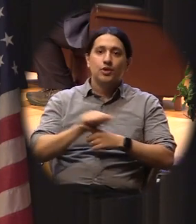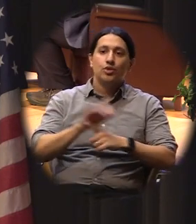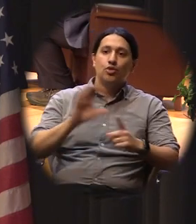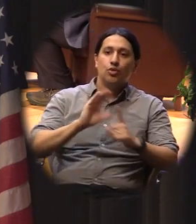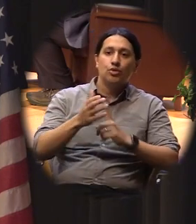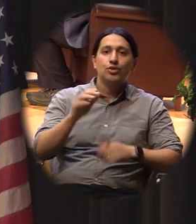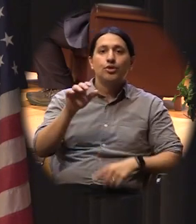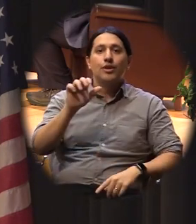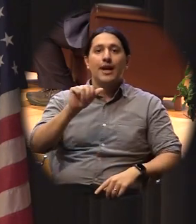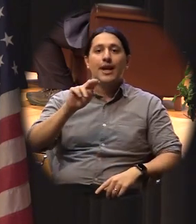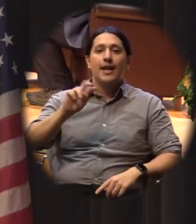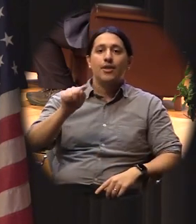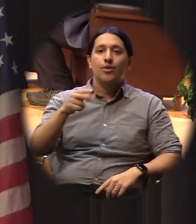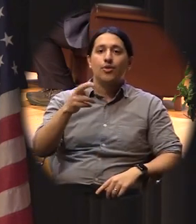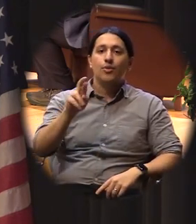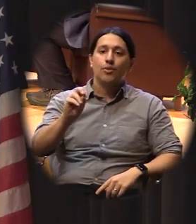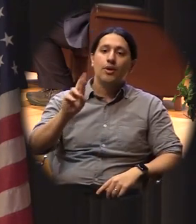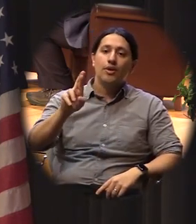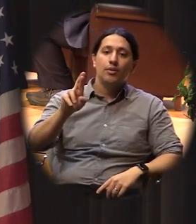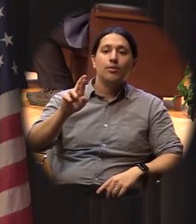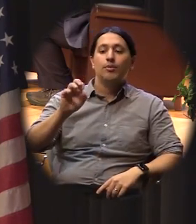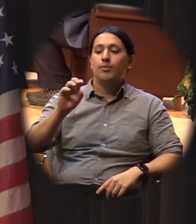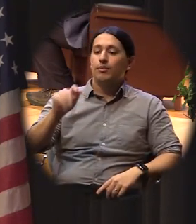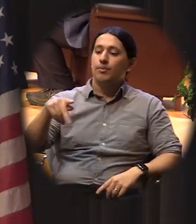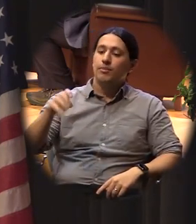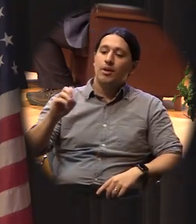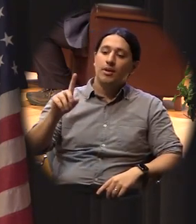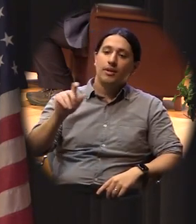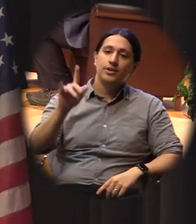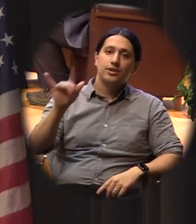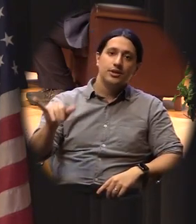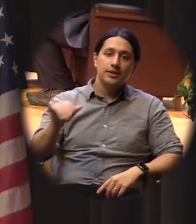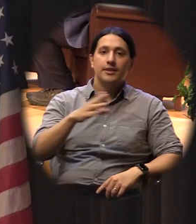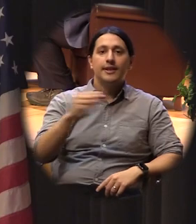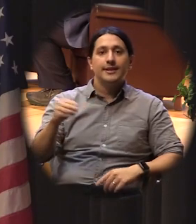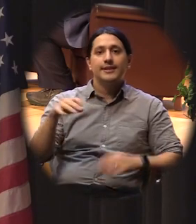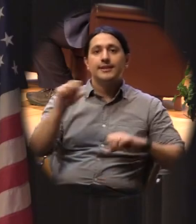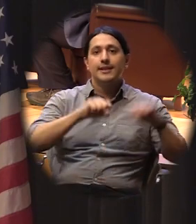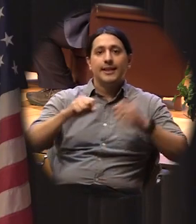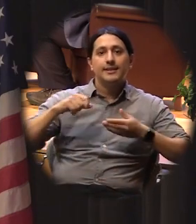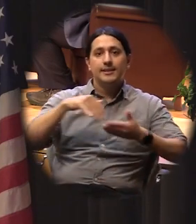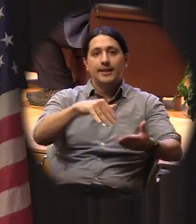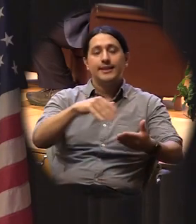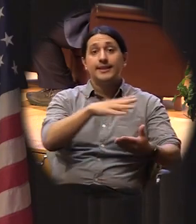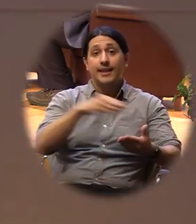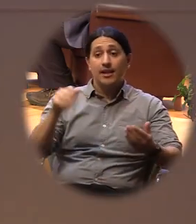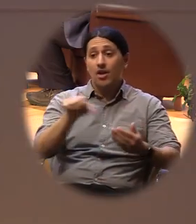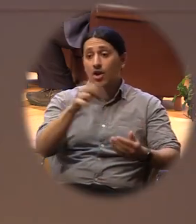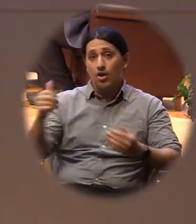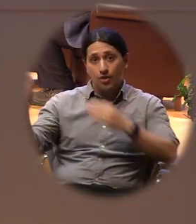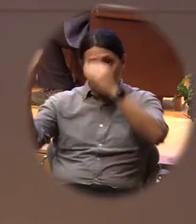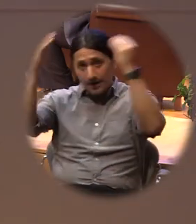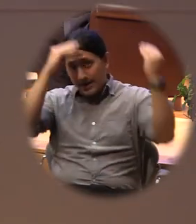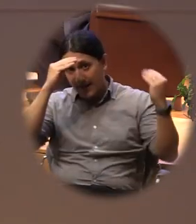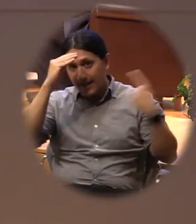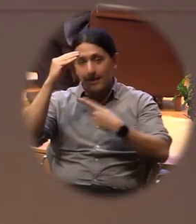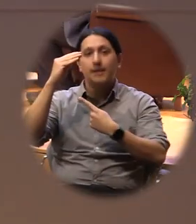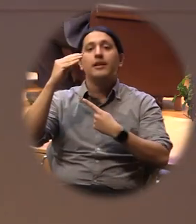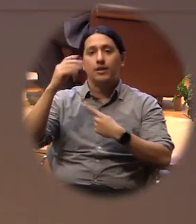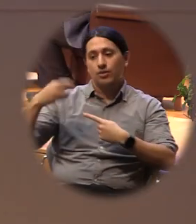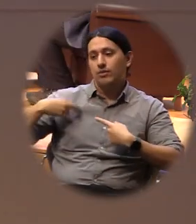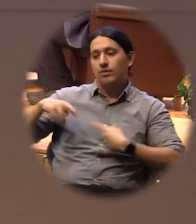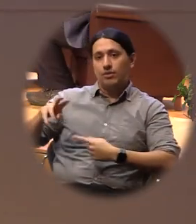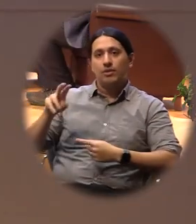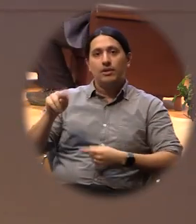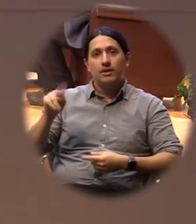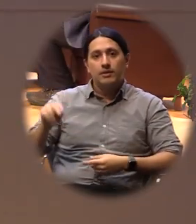feminist science studies. And the other hat is a yarmulke. I am also in rabbinical school. So I'm going to